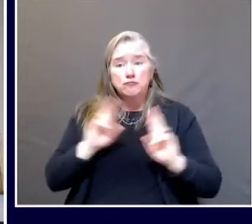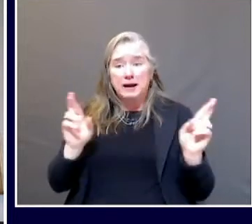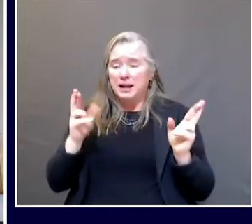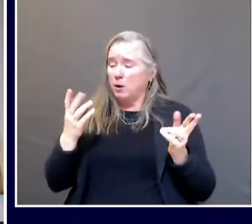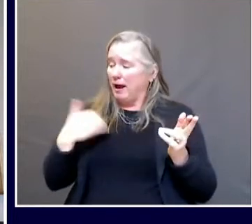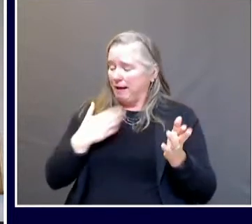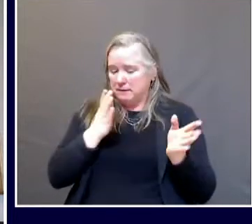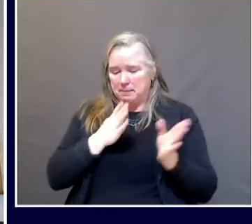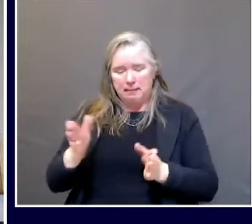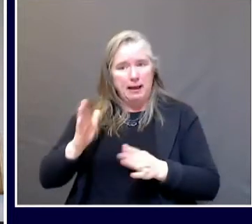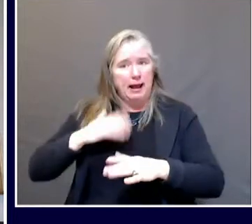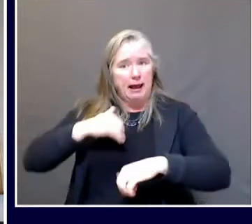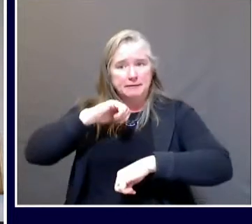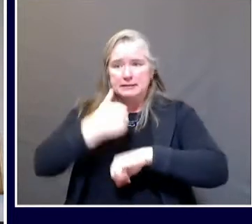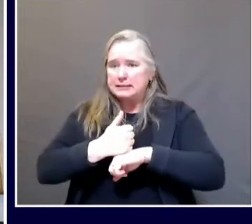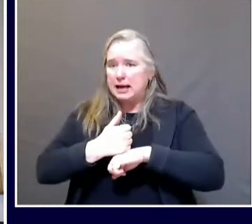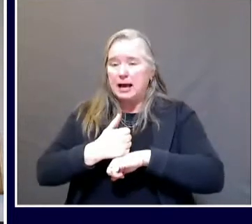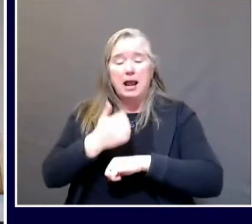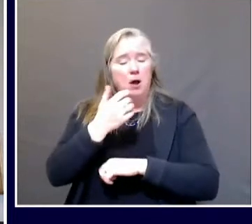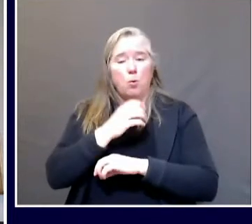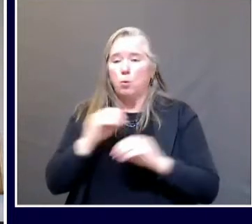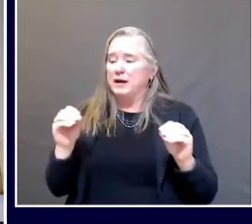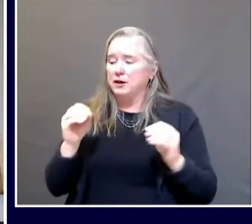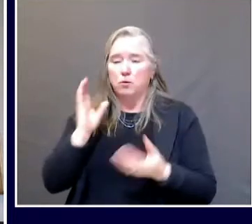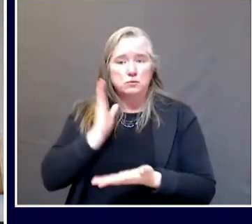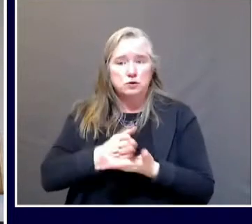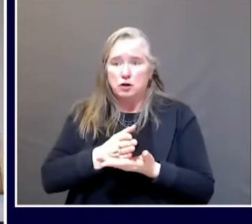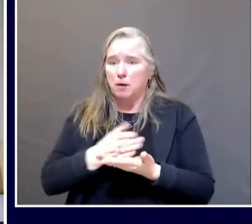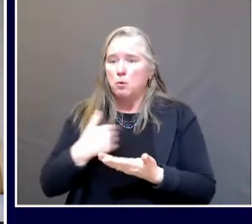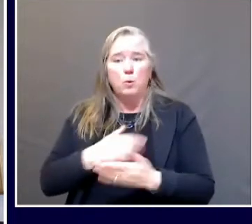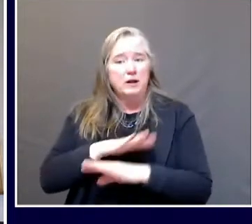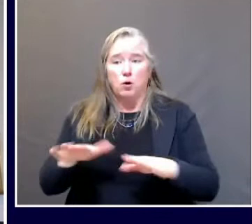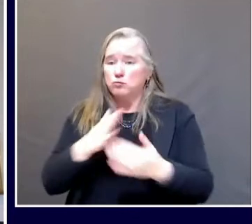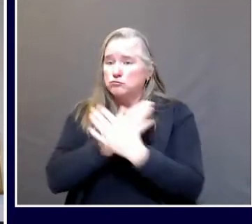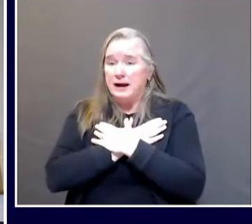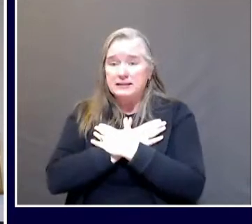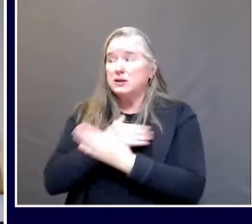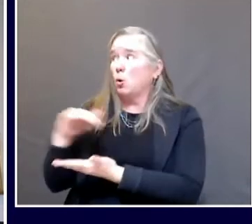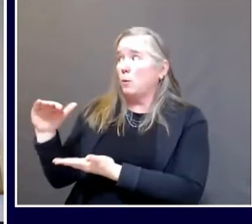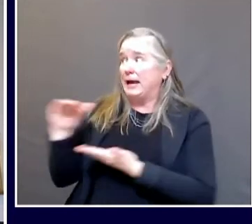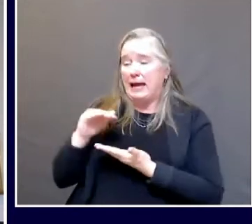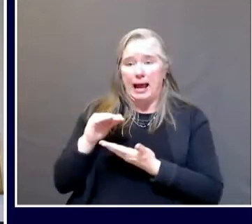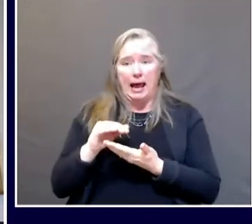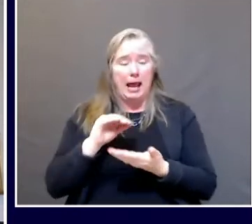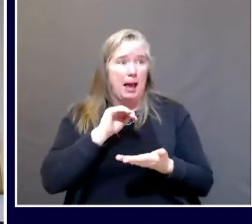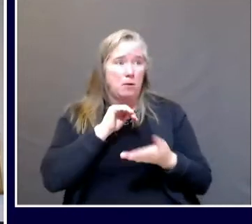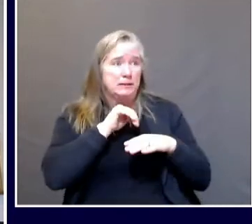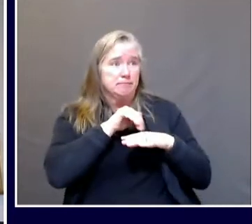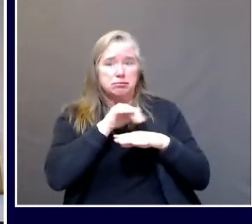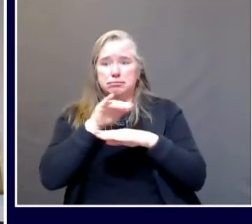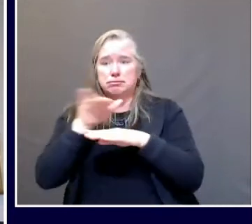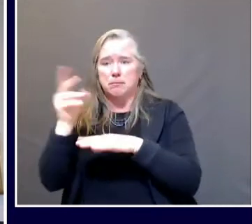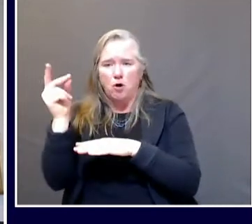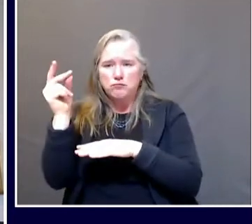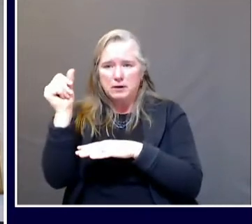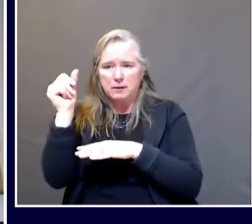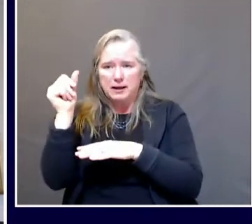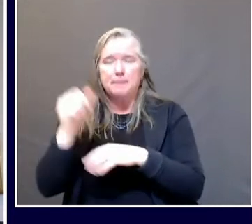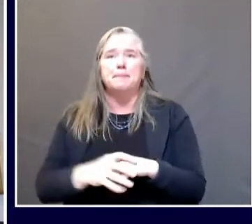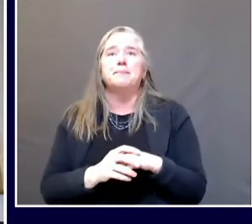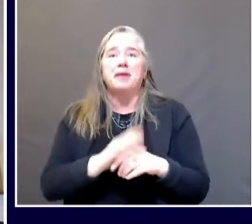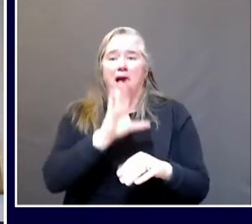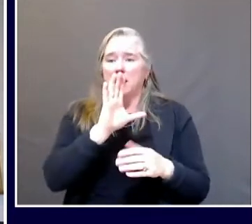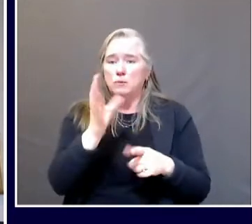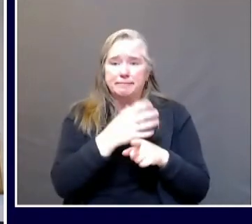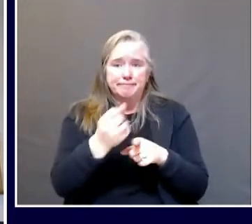change. Thank you. I'm going to go back to Mr. Vader. I think that